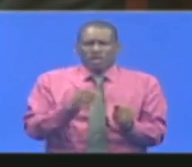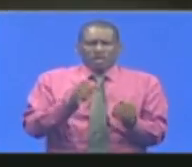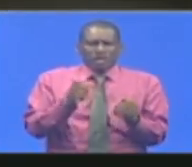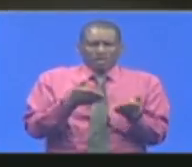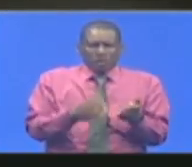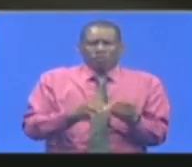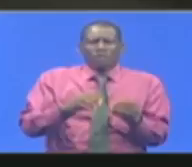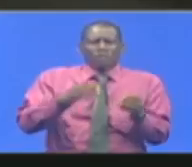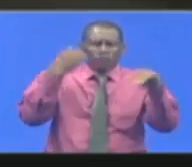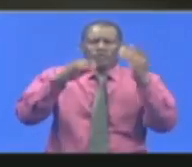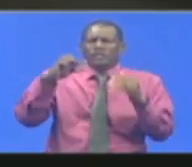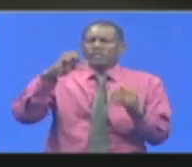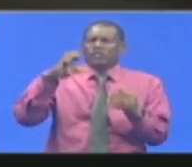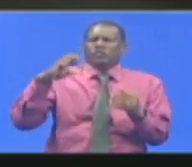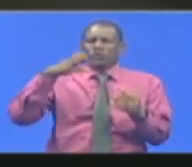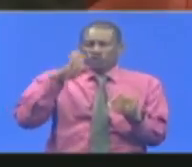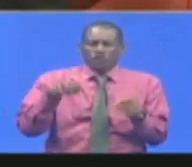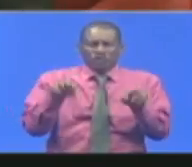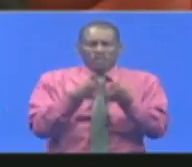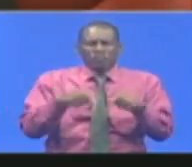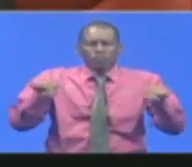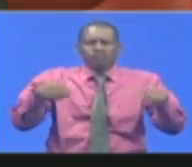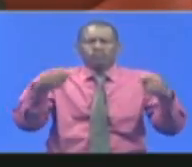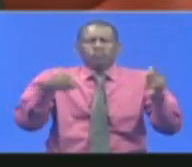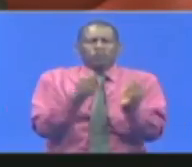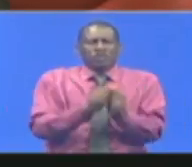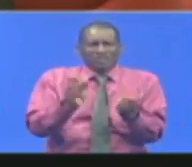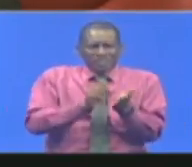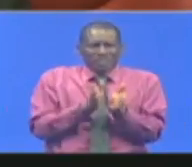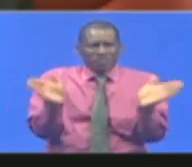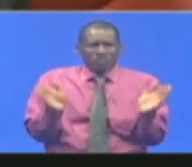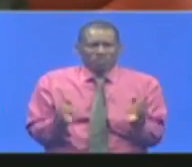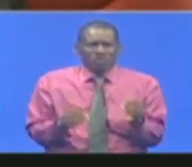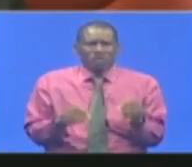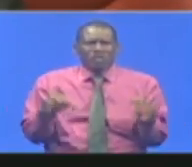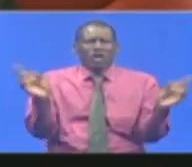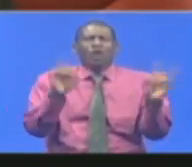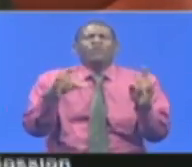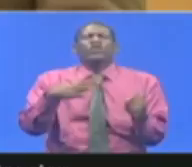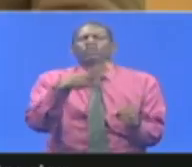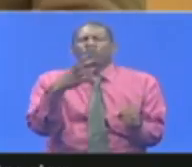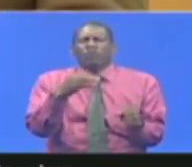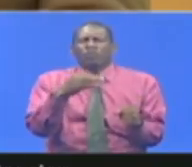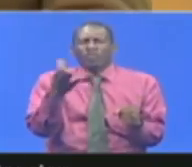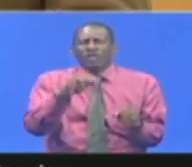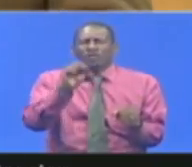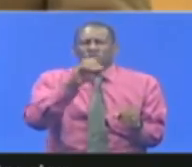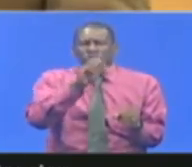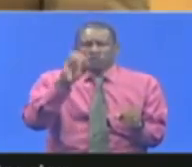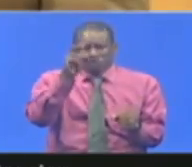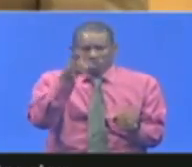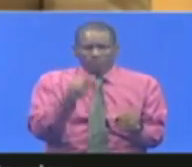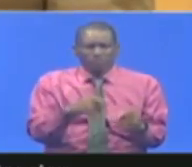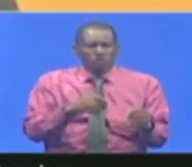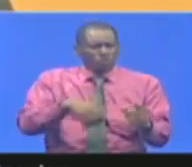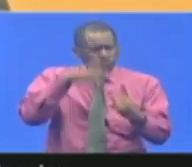George Magoha being no exception. Don't take me there. I shall not go there, Mr. Sossion. The wars he has